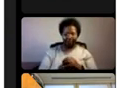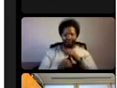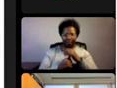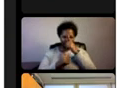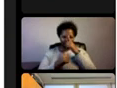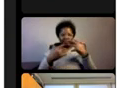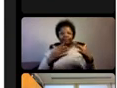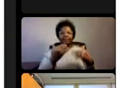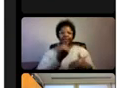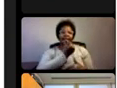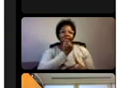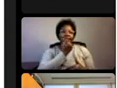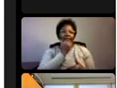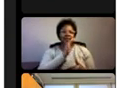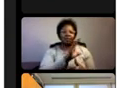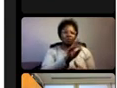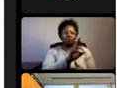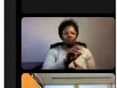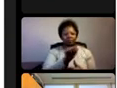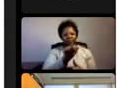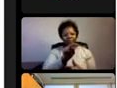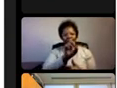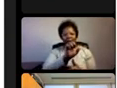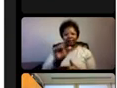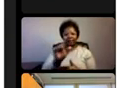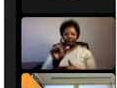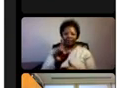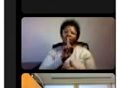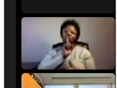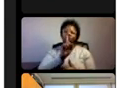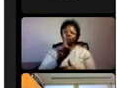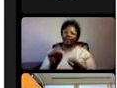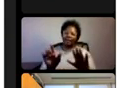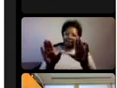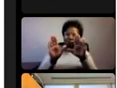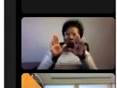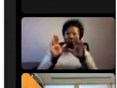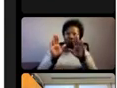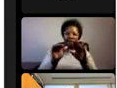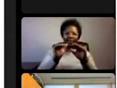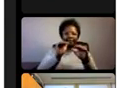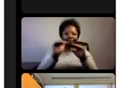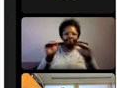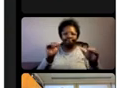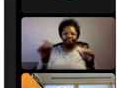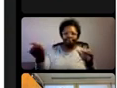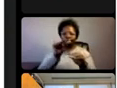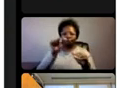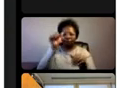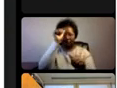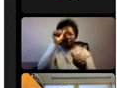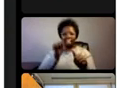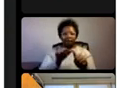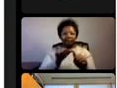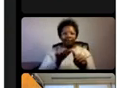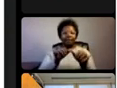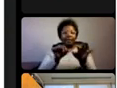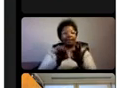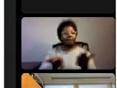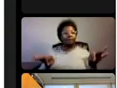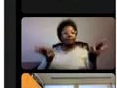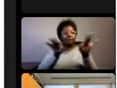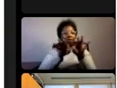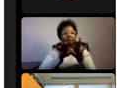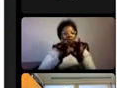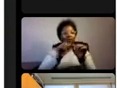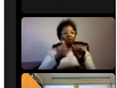Thank you, Dr. Mangla. It is a great reminder of our value around in-person learning